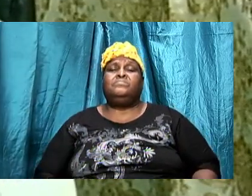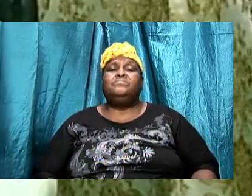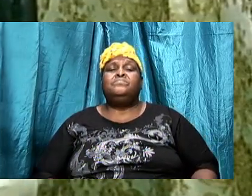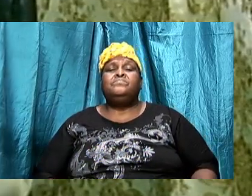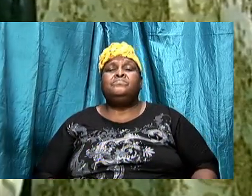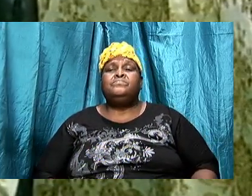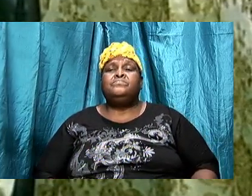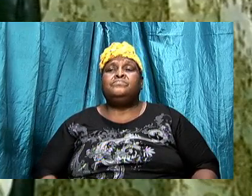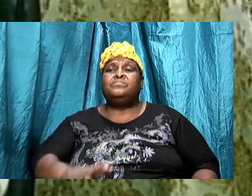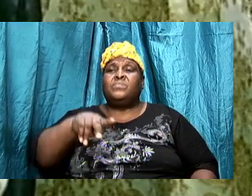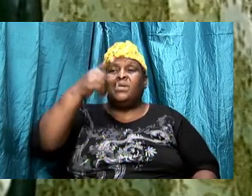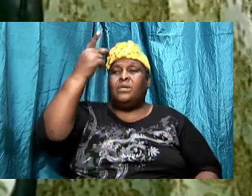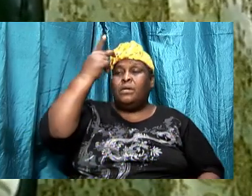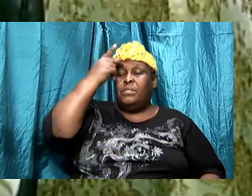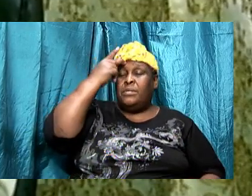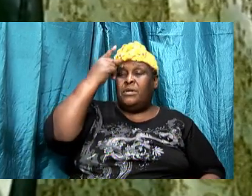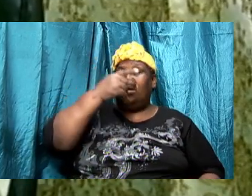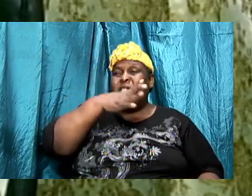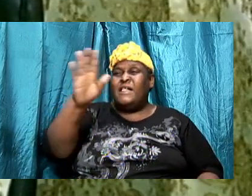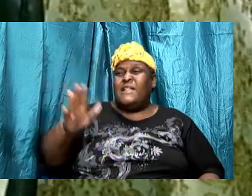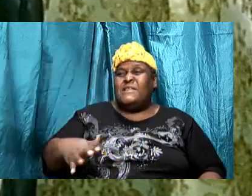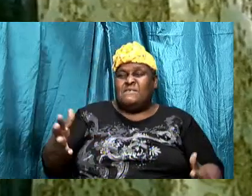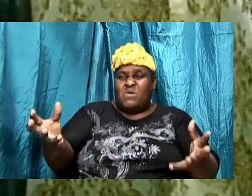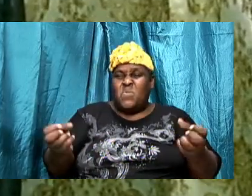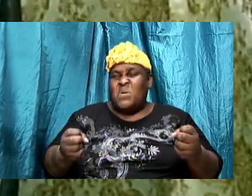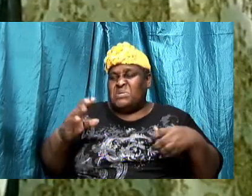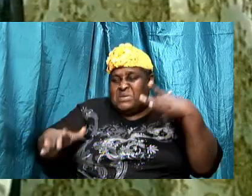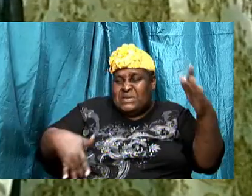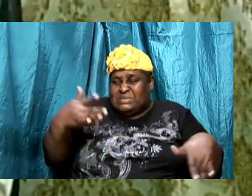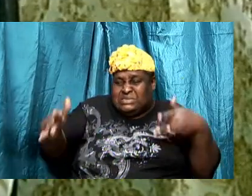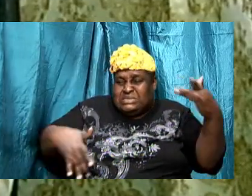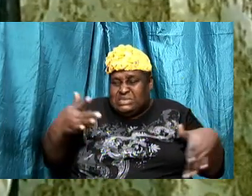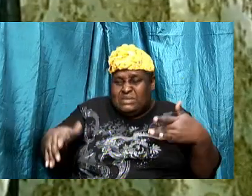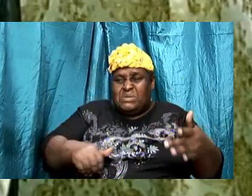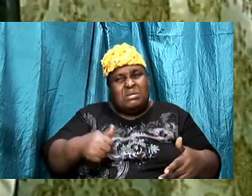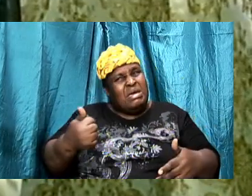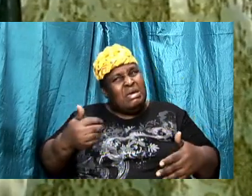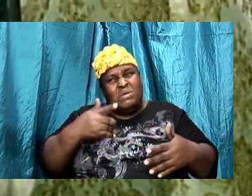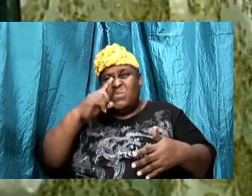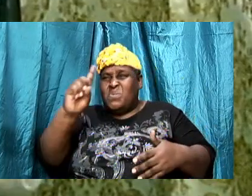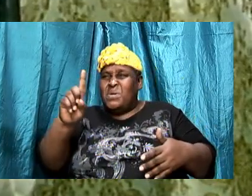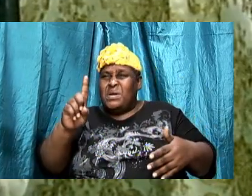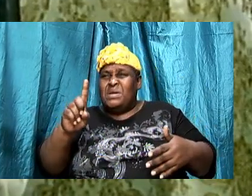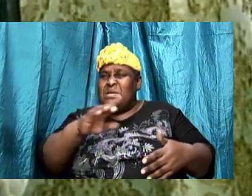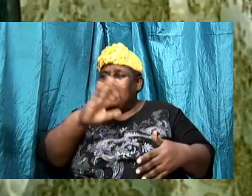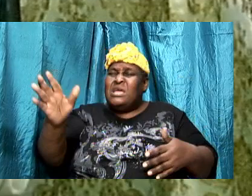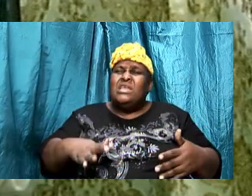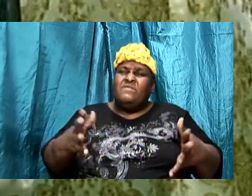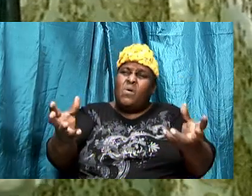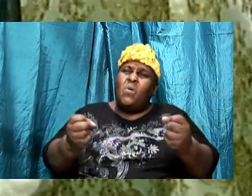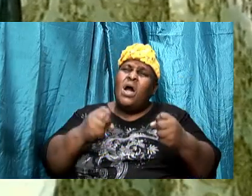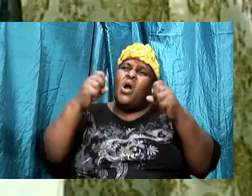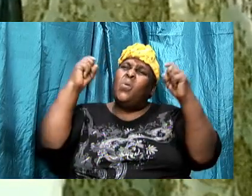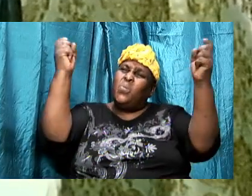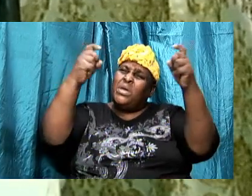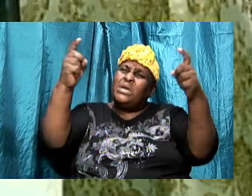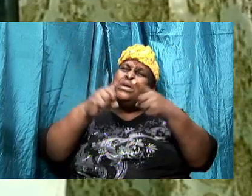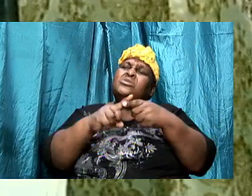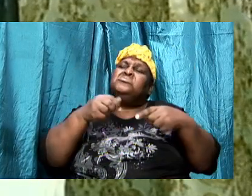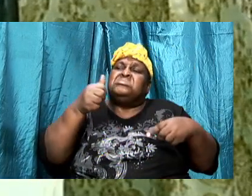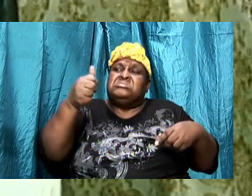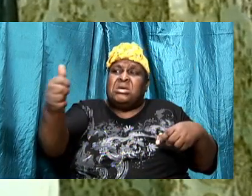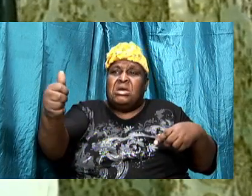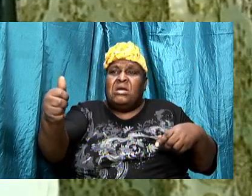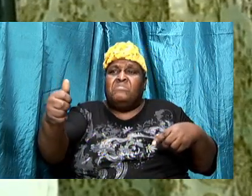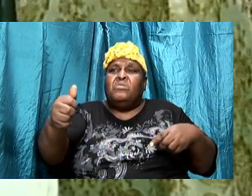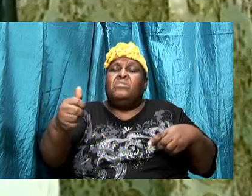and so Paul didn't want to excite anybody. He didn't want to win them to himself, but he wanted to win